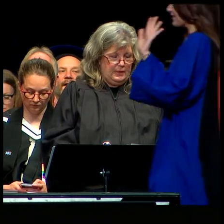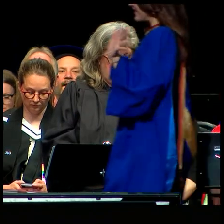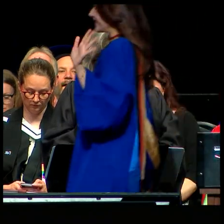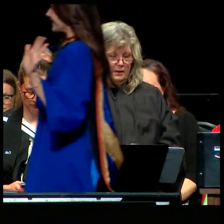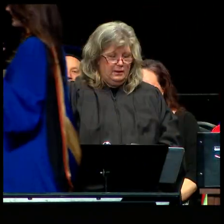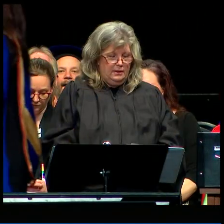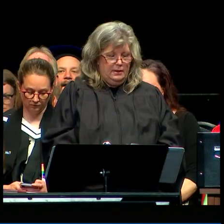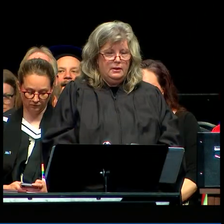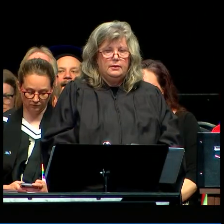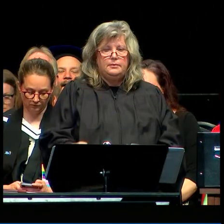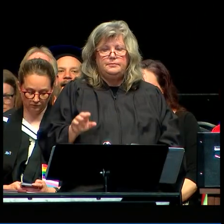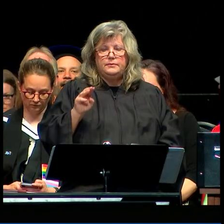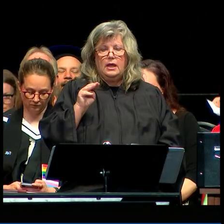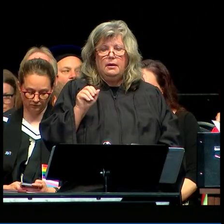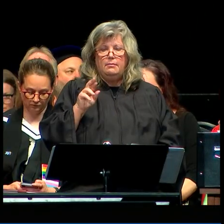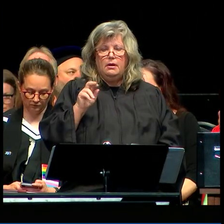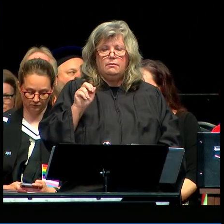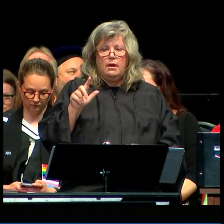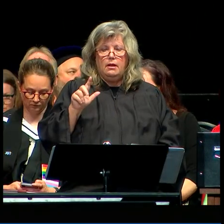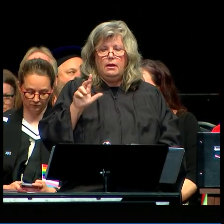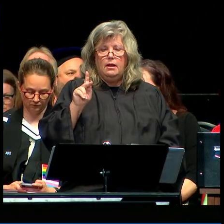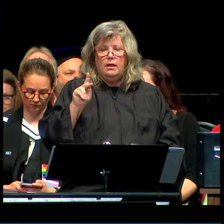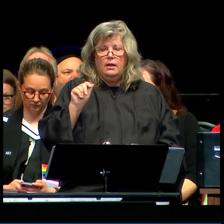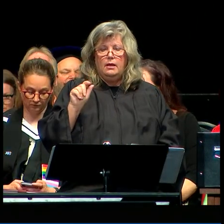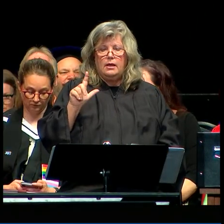Maral Kalajian.